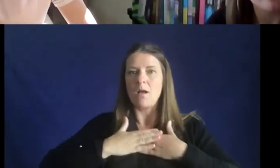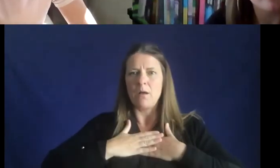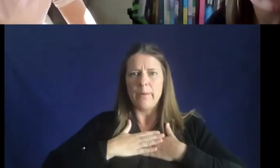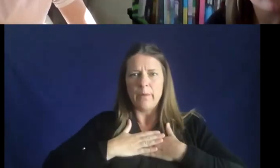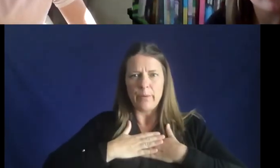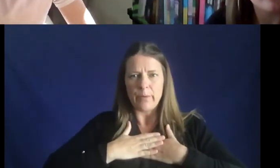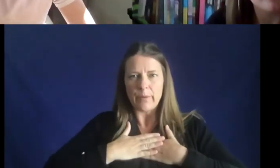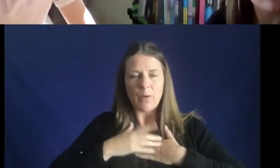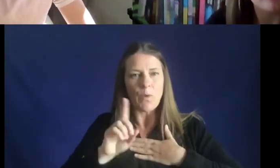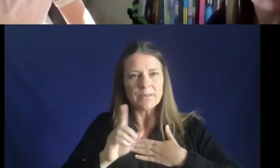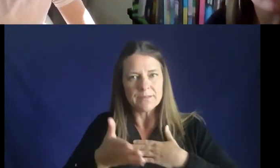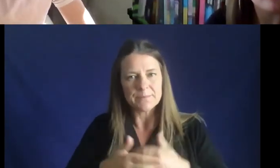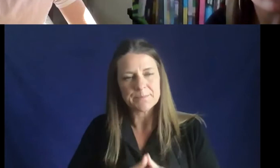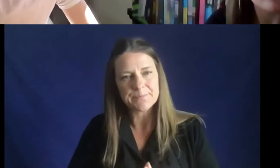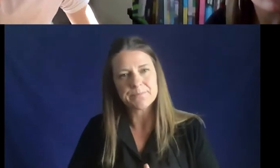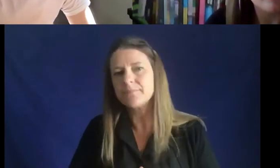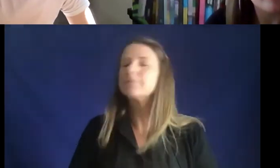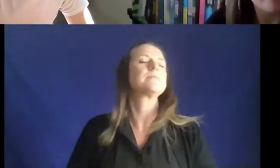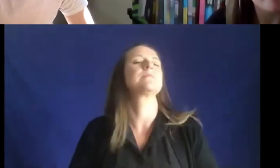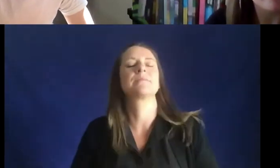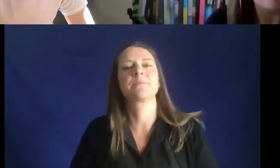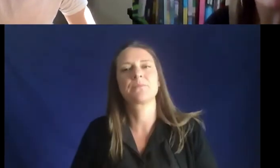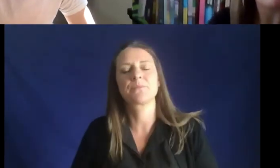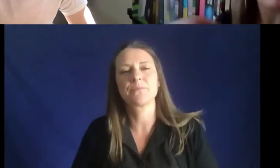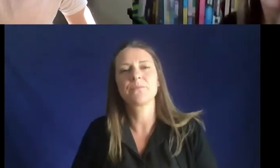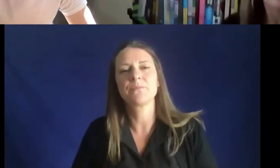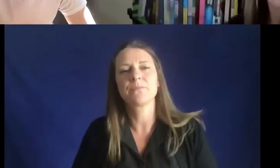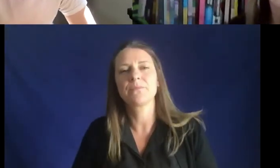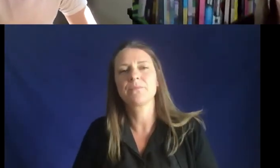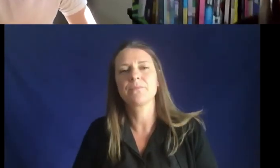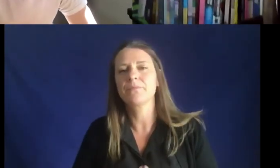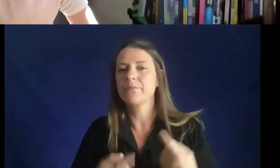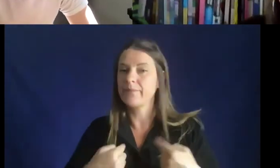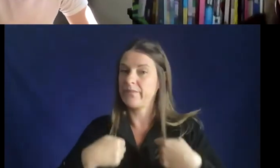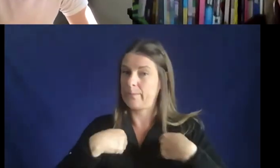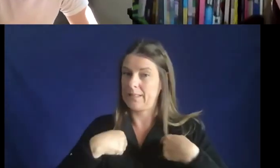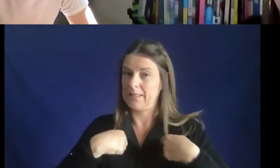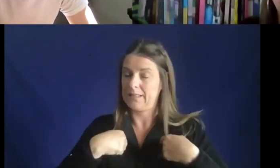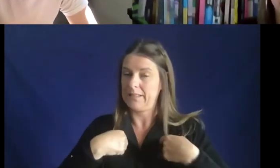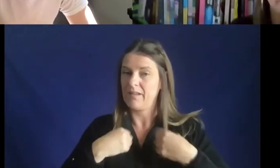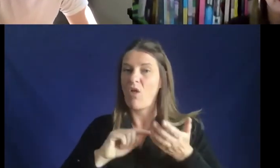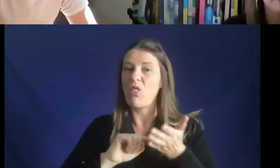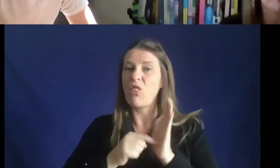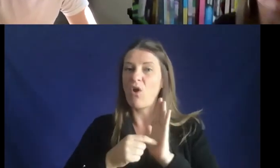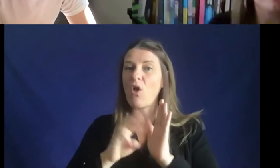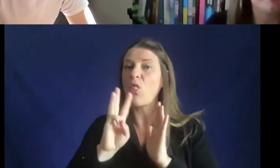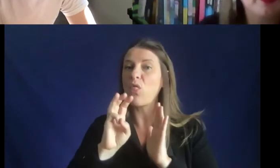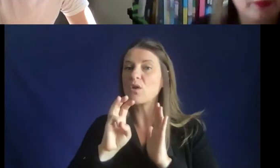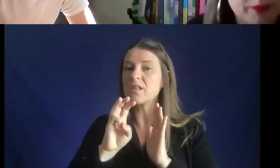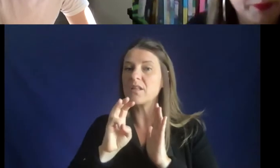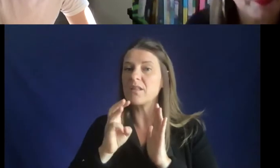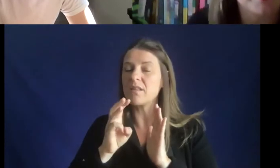I think that for me, the 13th by Ava DuVernay